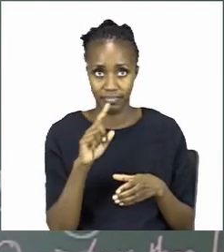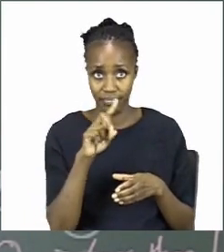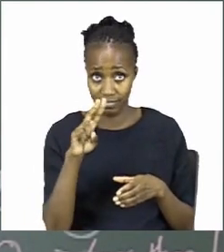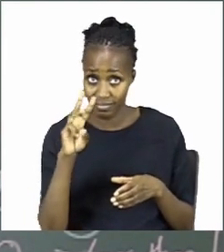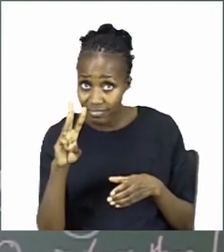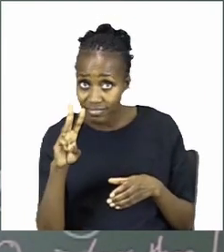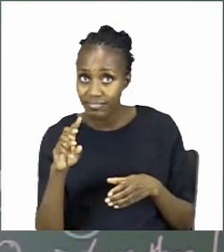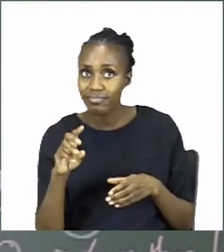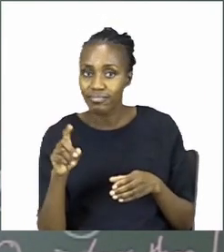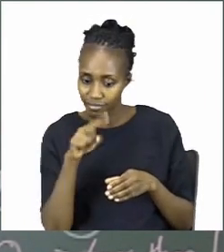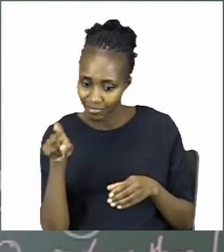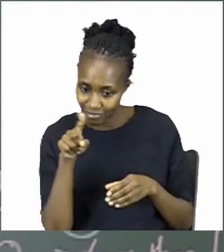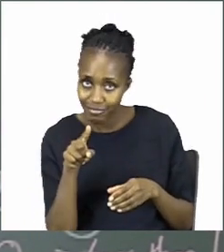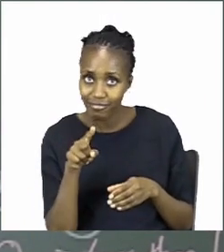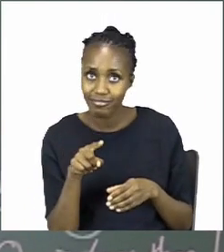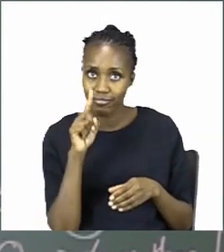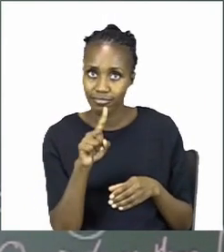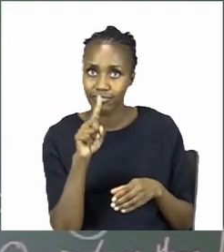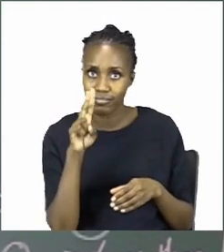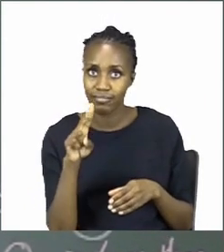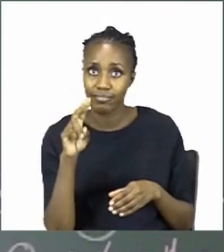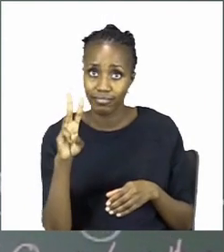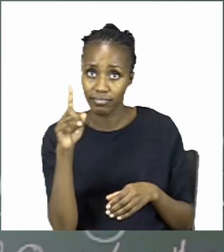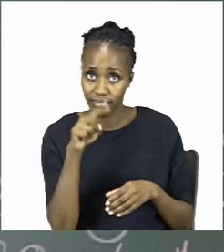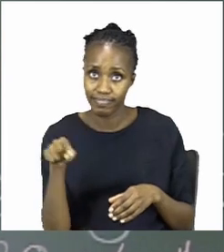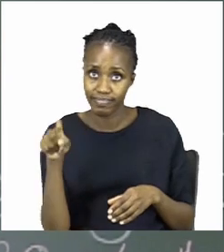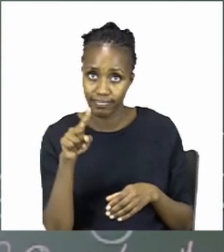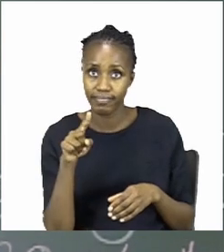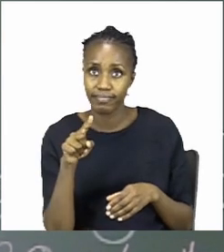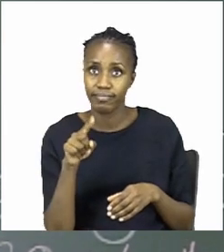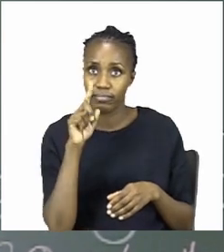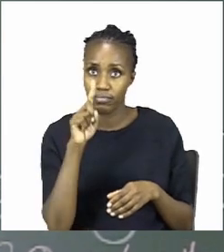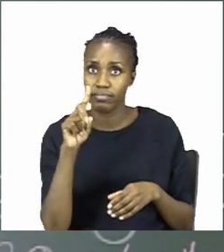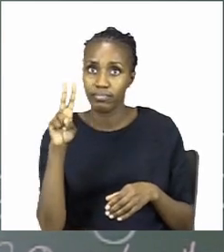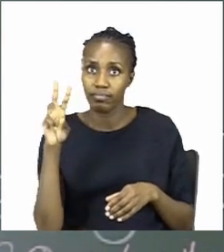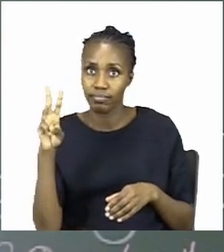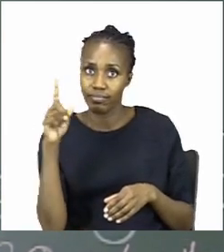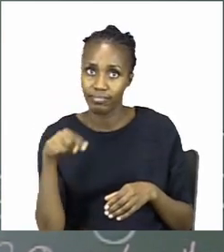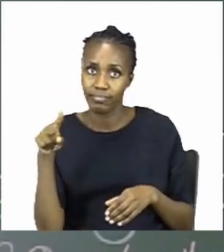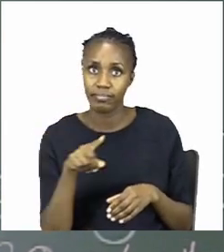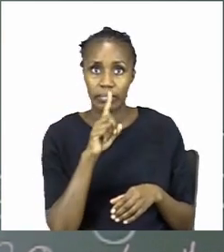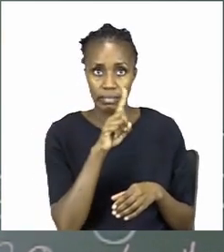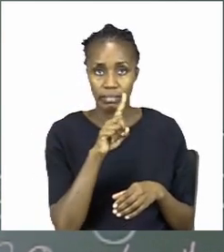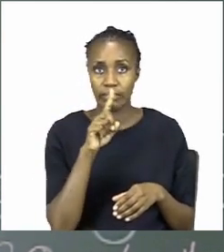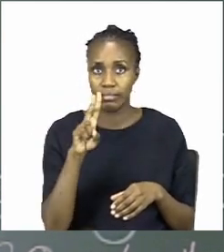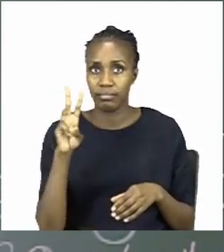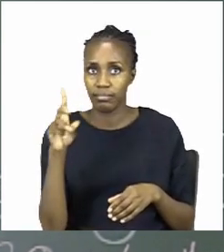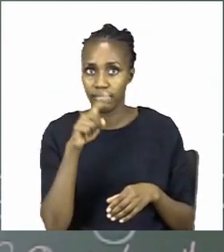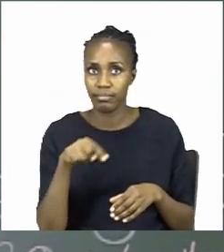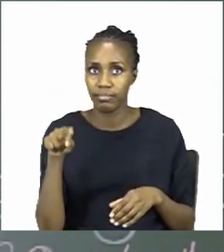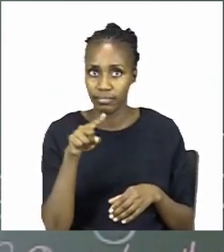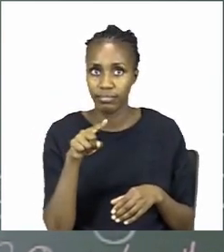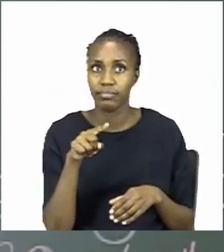2, 3 in one group. Here we also have 3 in a group, 3 there, 3, and